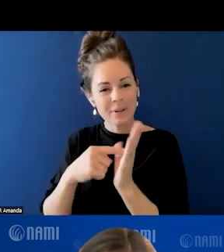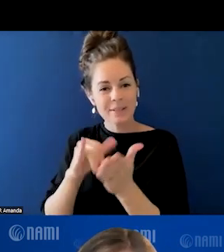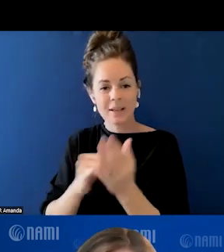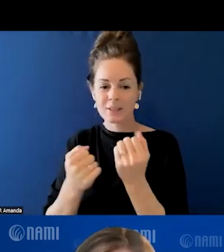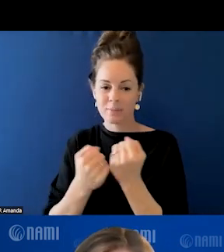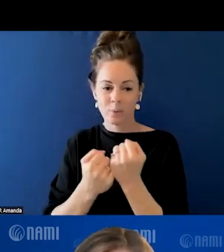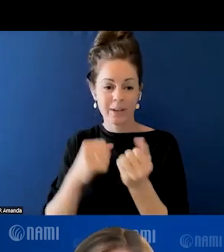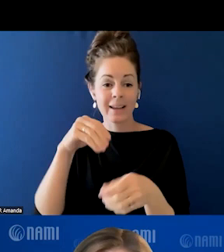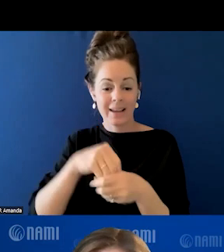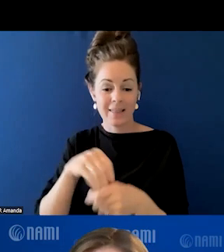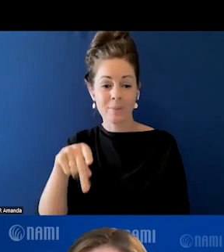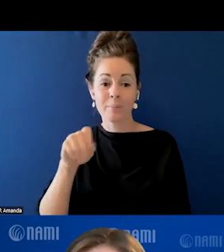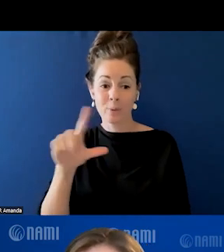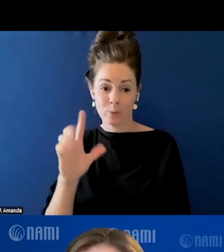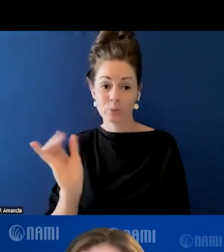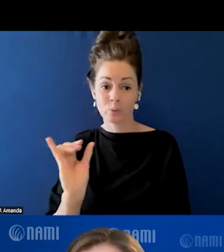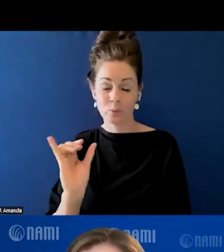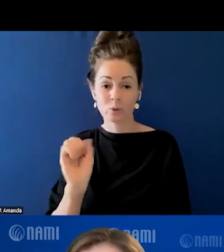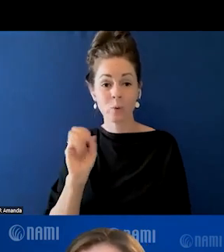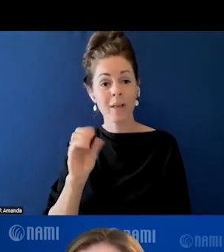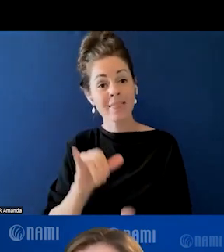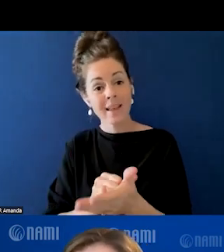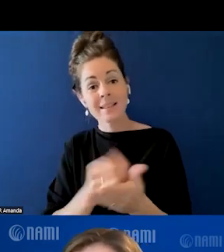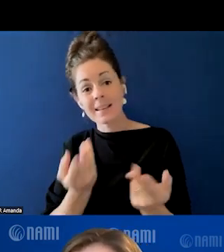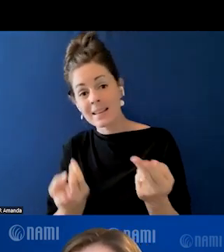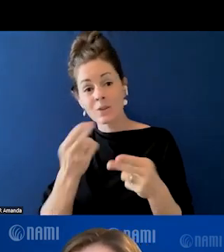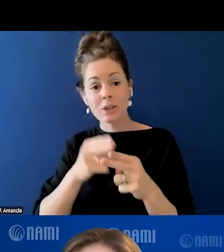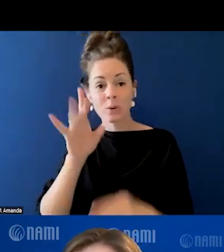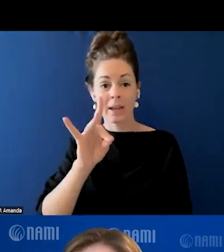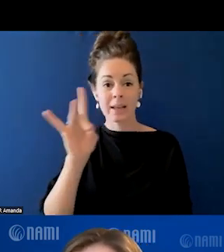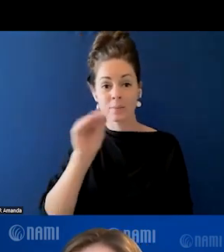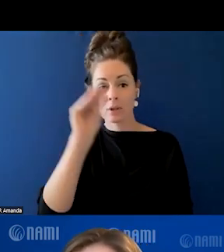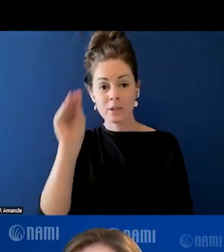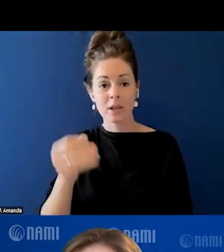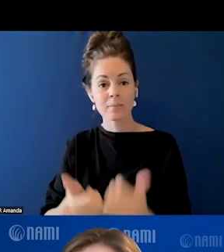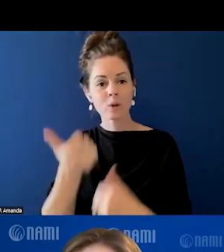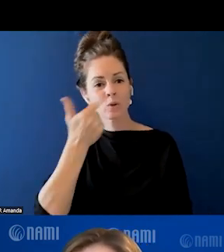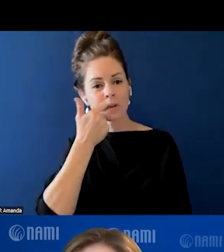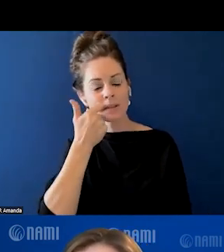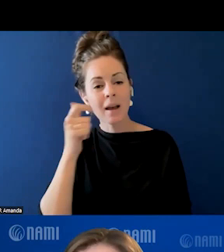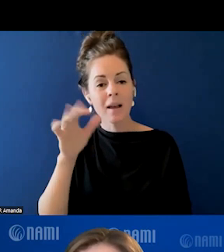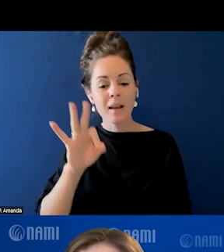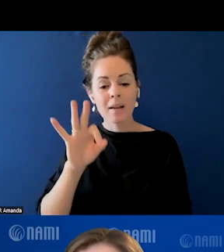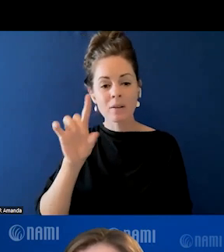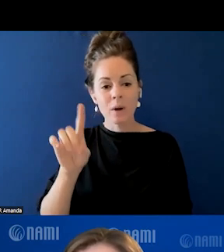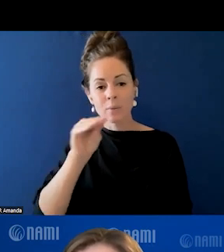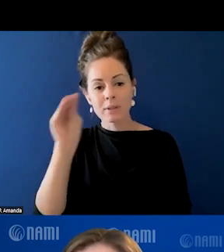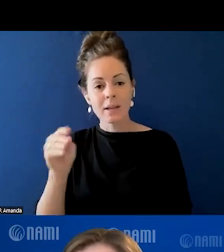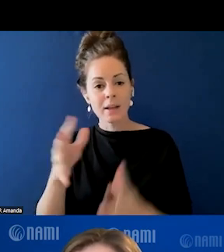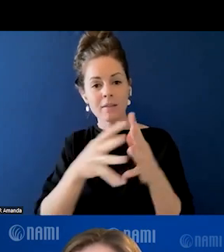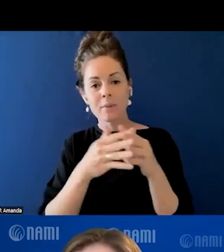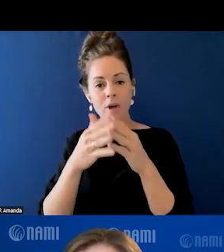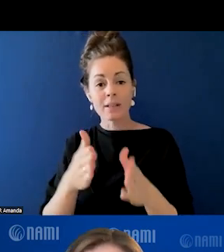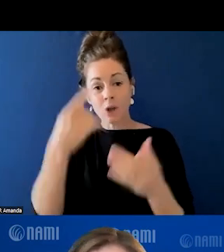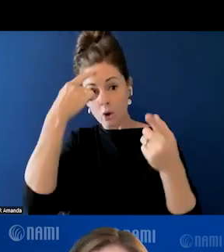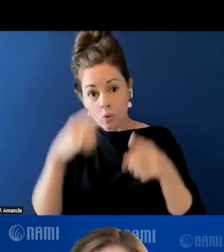poll. So this is the increase from 88%. In our more recent poll, 91% of Americans agree that health insurance